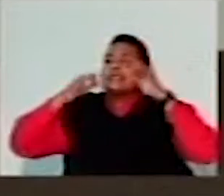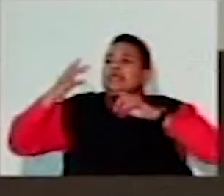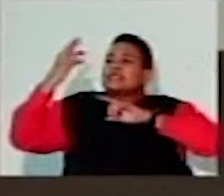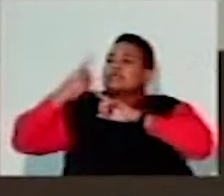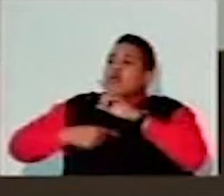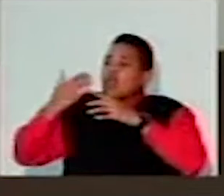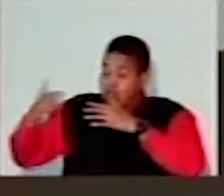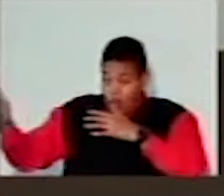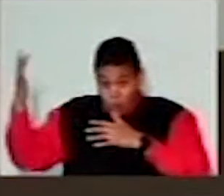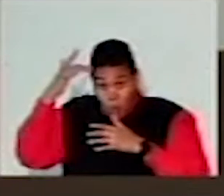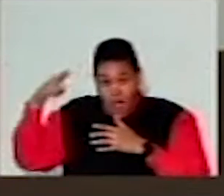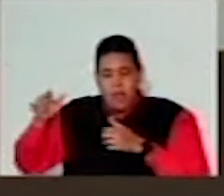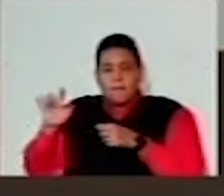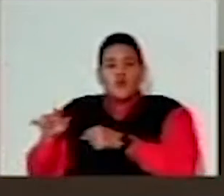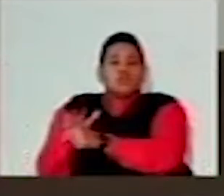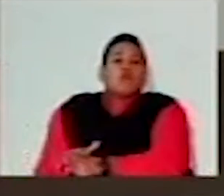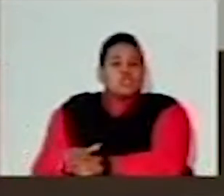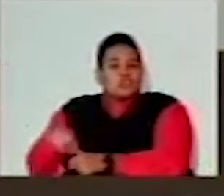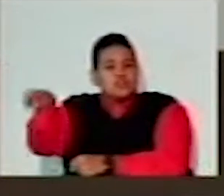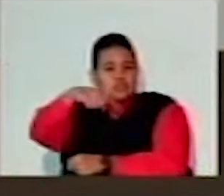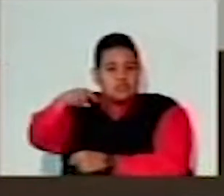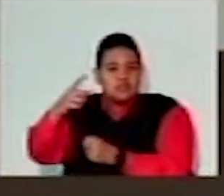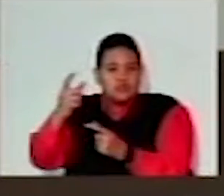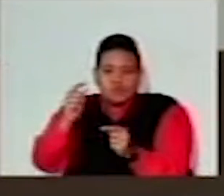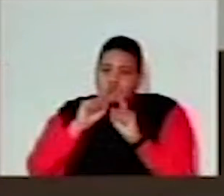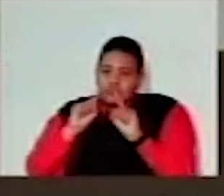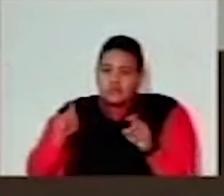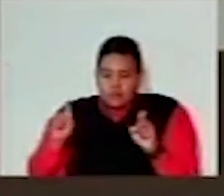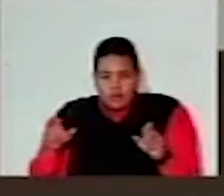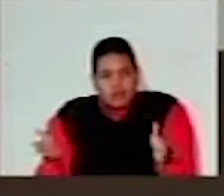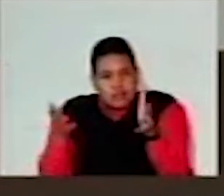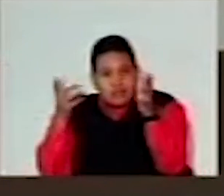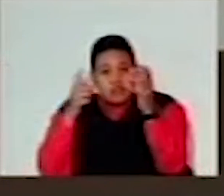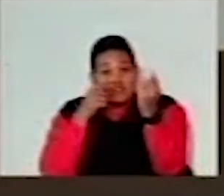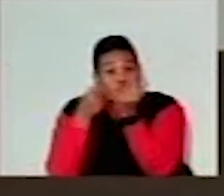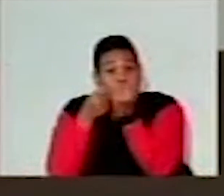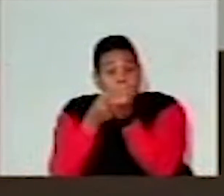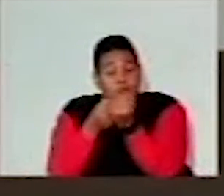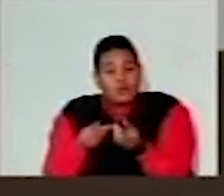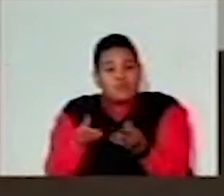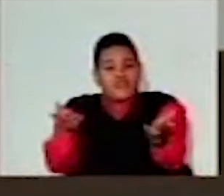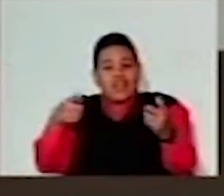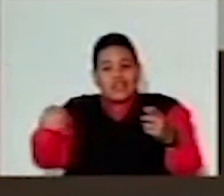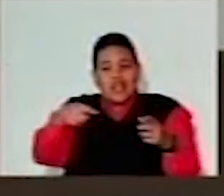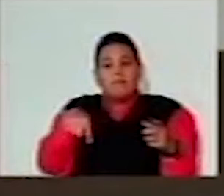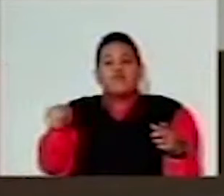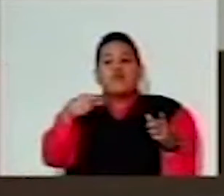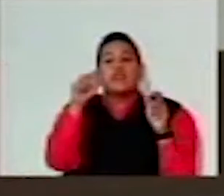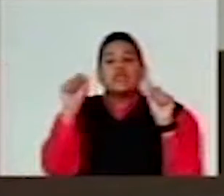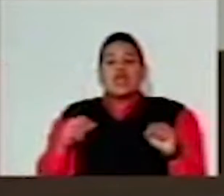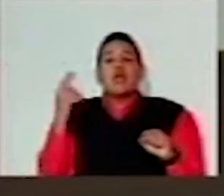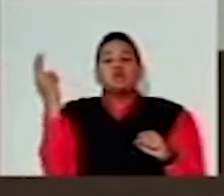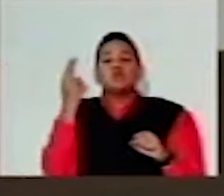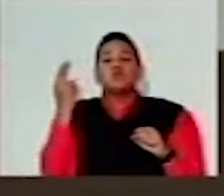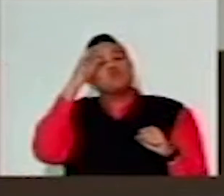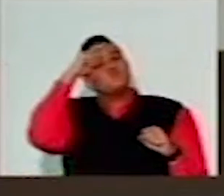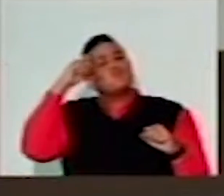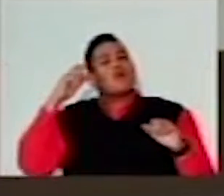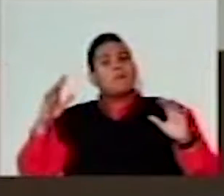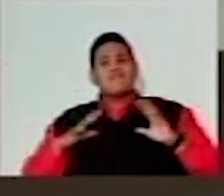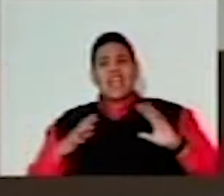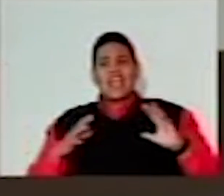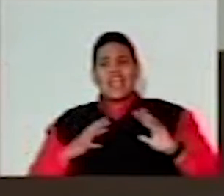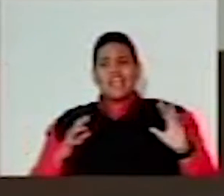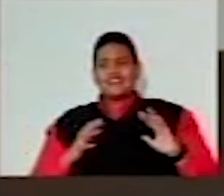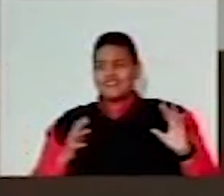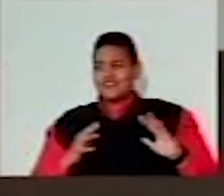brought on those judges, and assistance must be given to them so that they can use the summer vacation to deliver